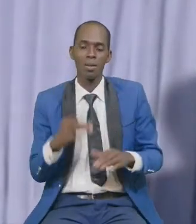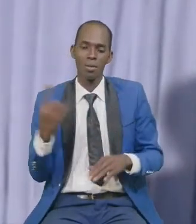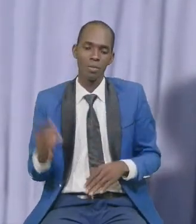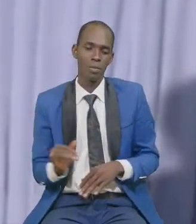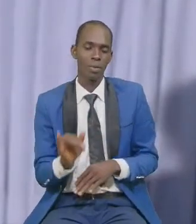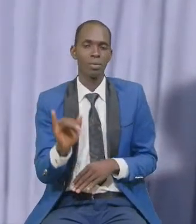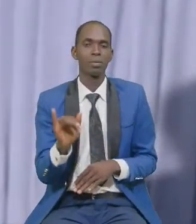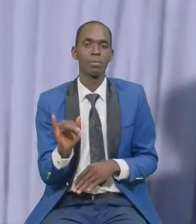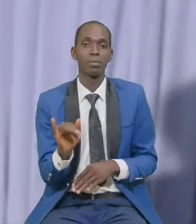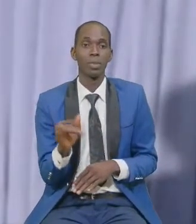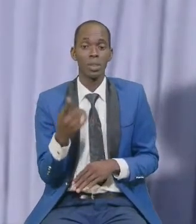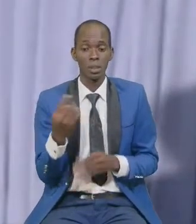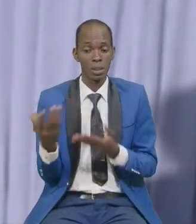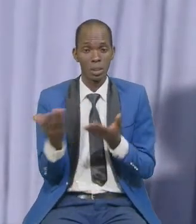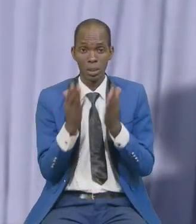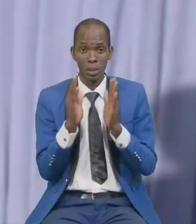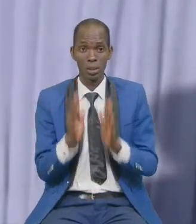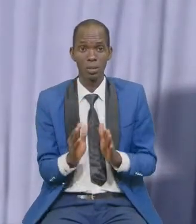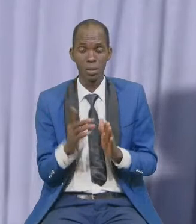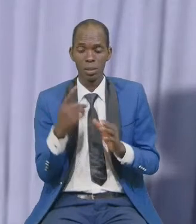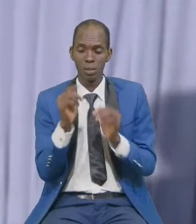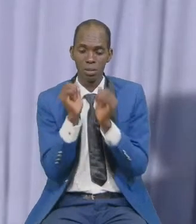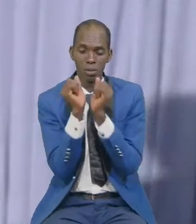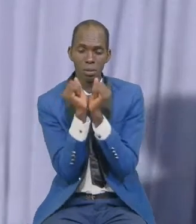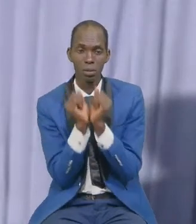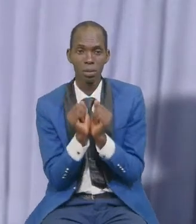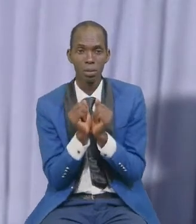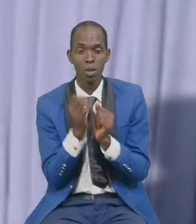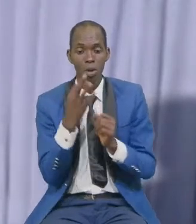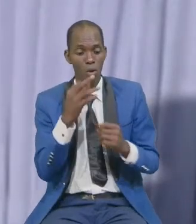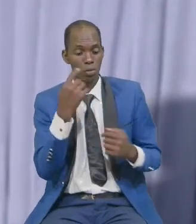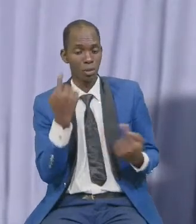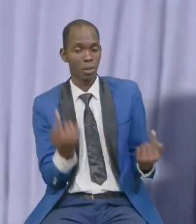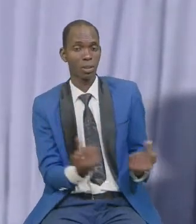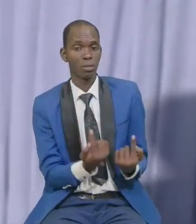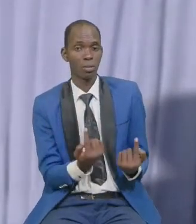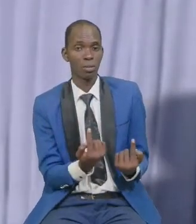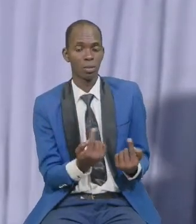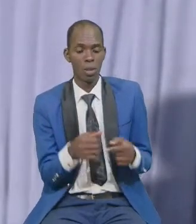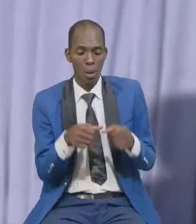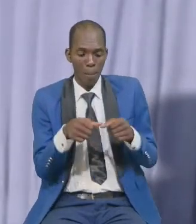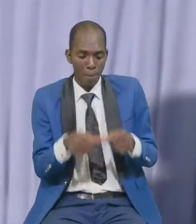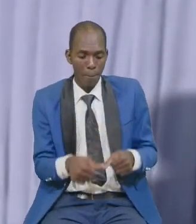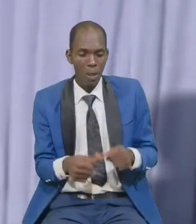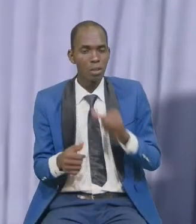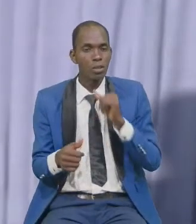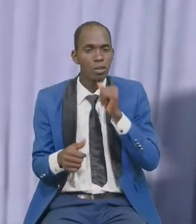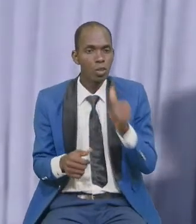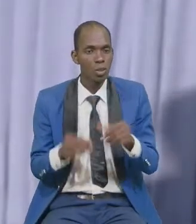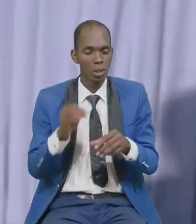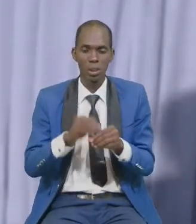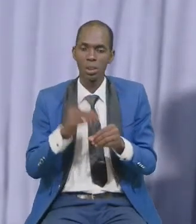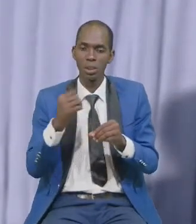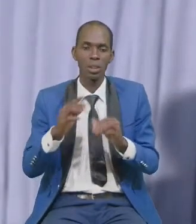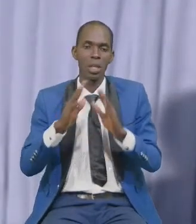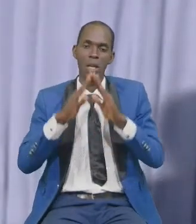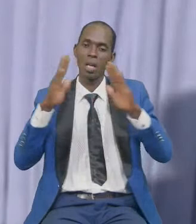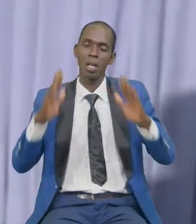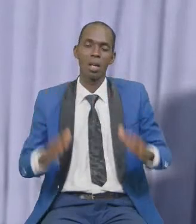The servant, the slave of sin, abideth not in the house